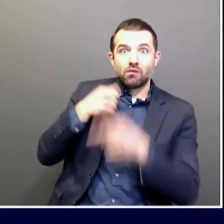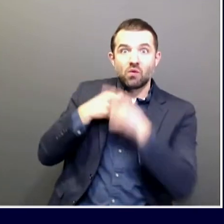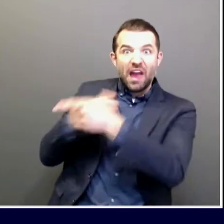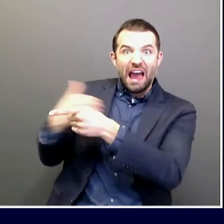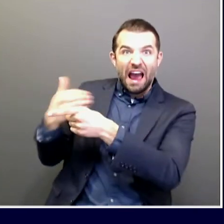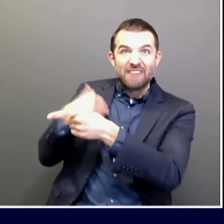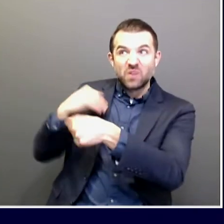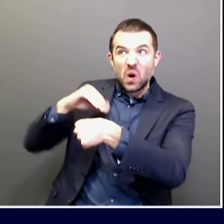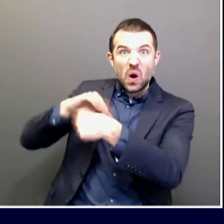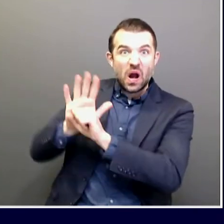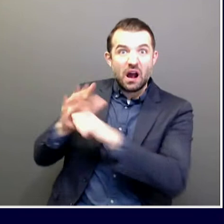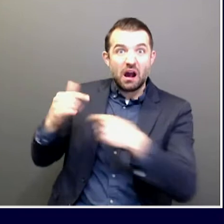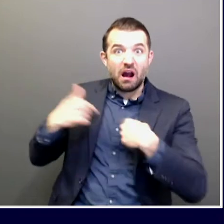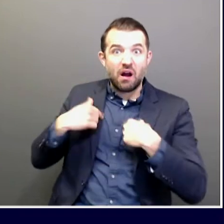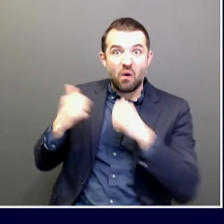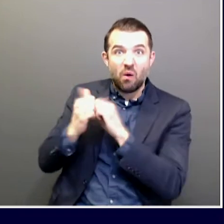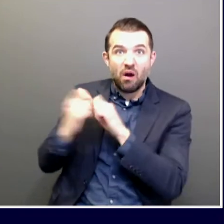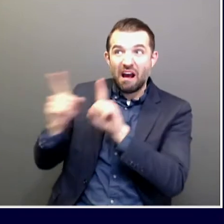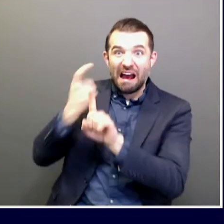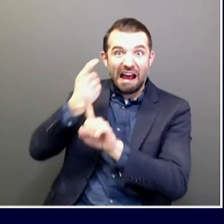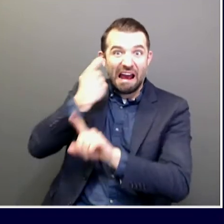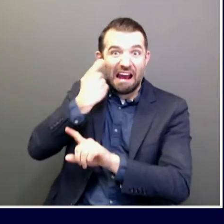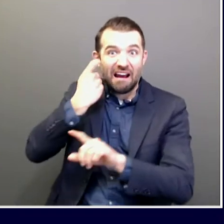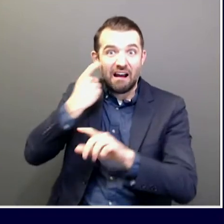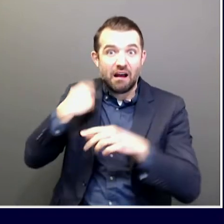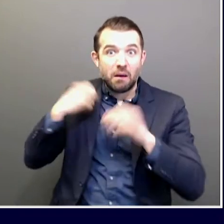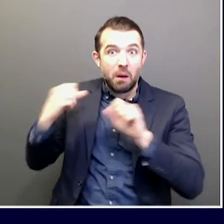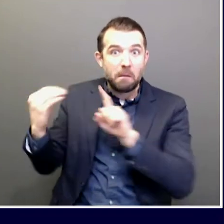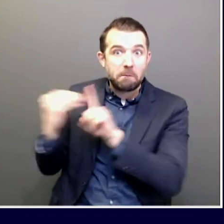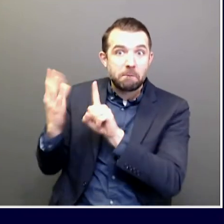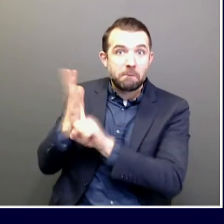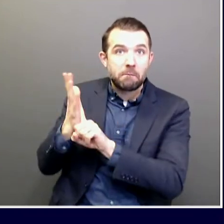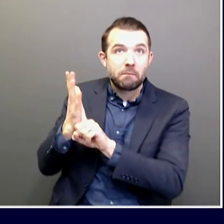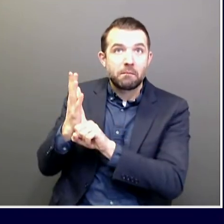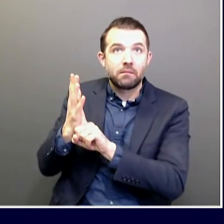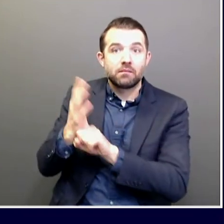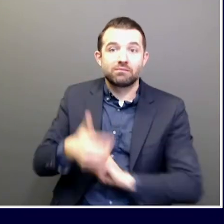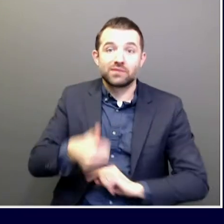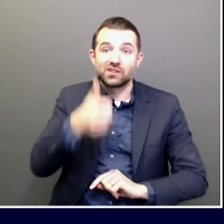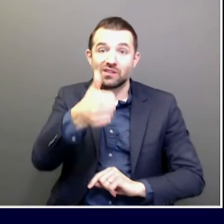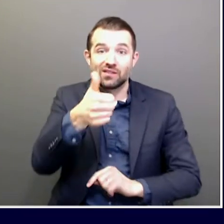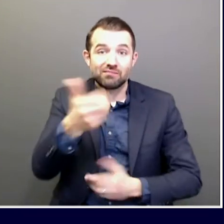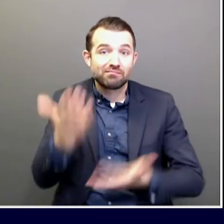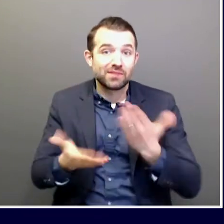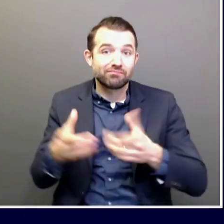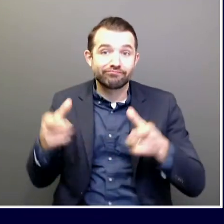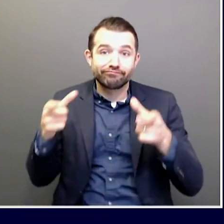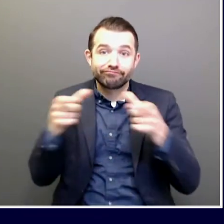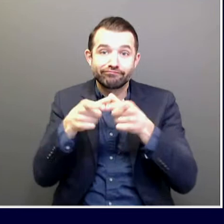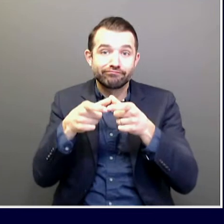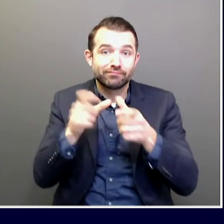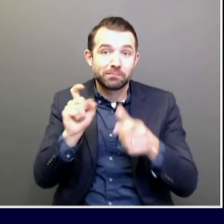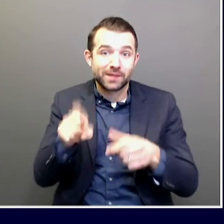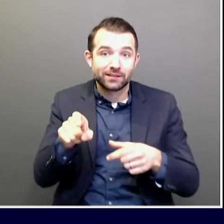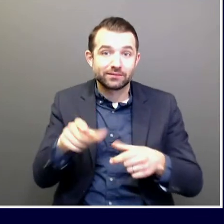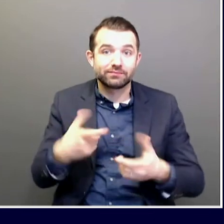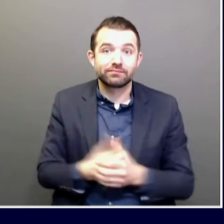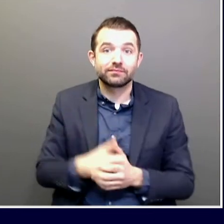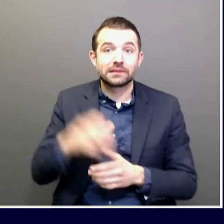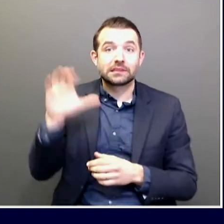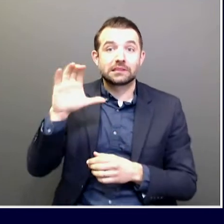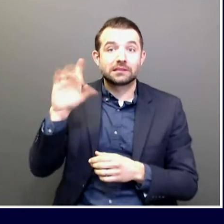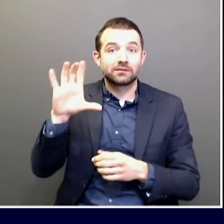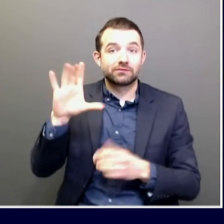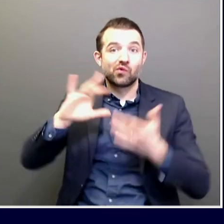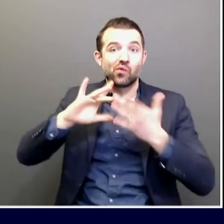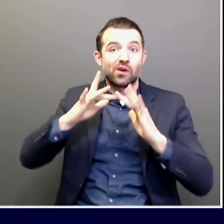call from a friend saying that they've tested positive. The bottom line is that we ask everyone to notify their close contacts.